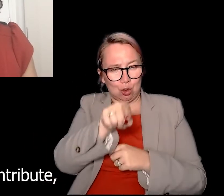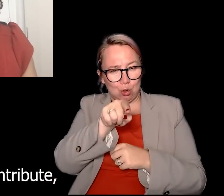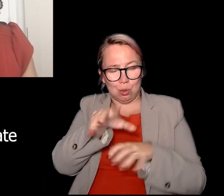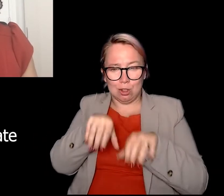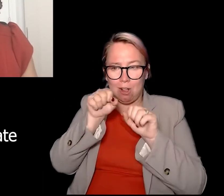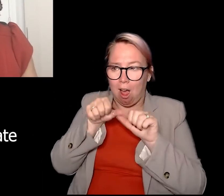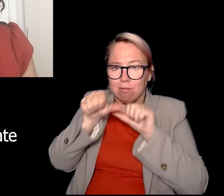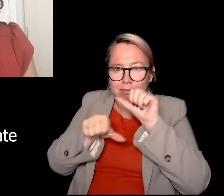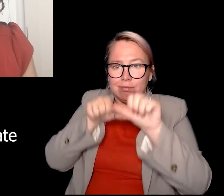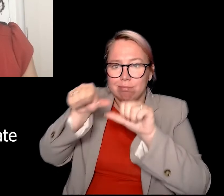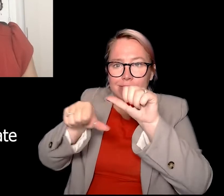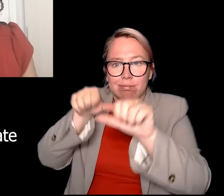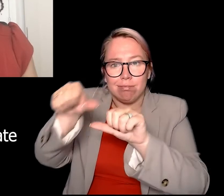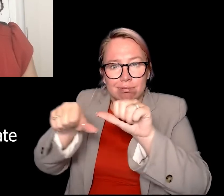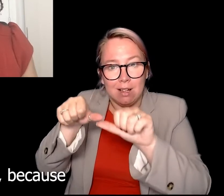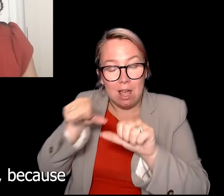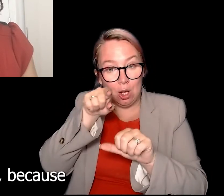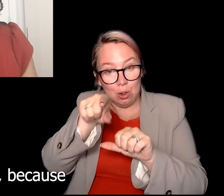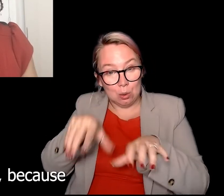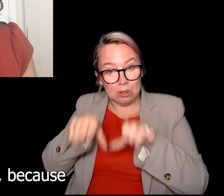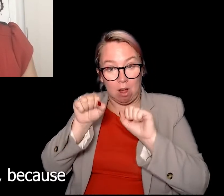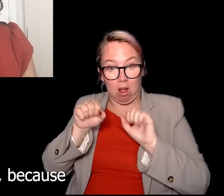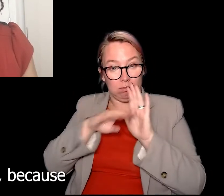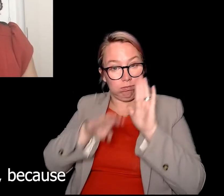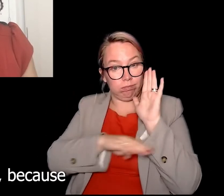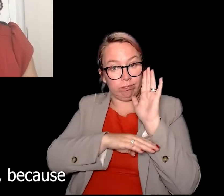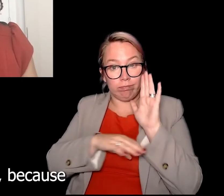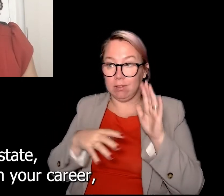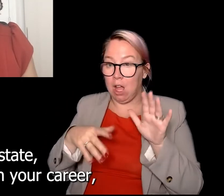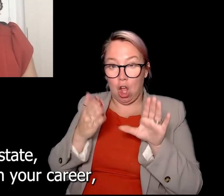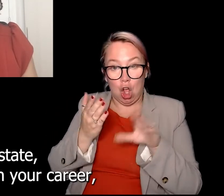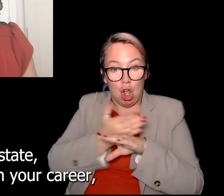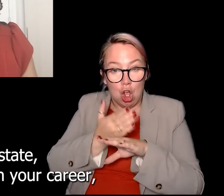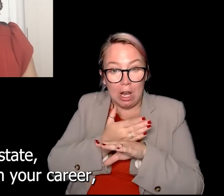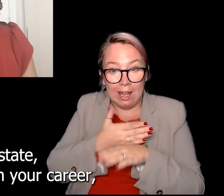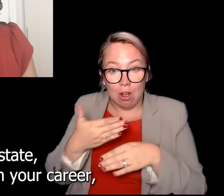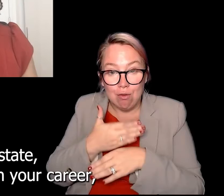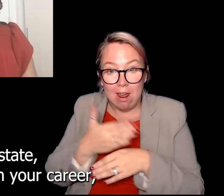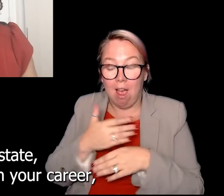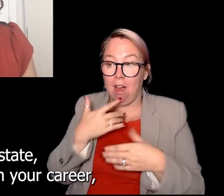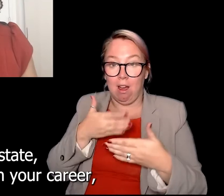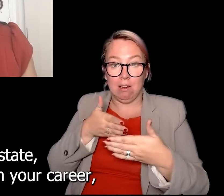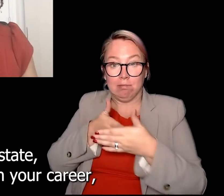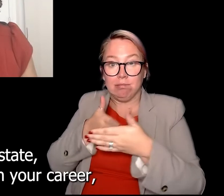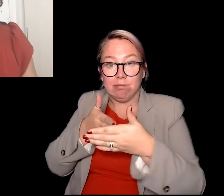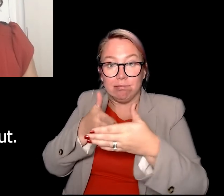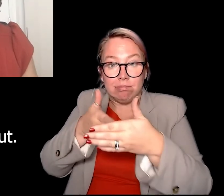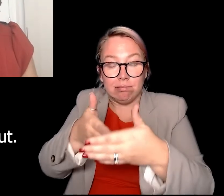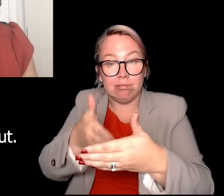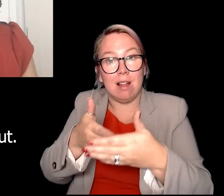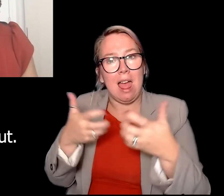can contribute. But how did you navigate of all the things that you had the option to do, because you're starting at a blank state, you were earning your life, you're earning your